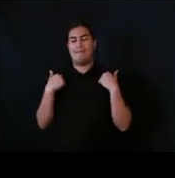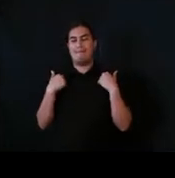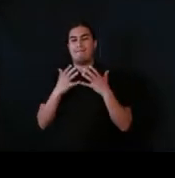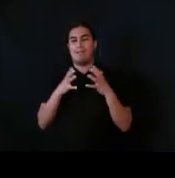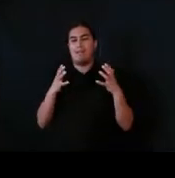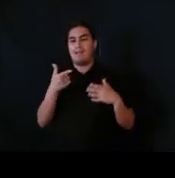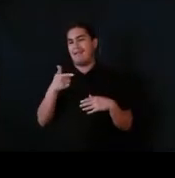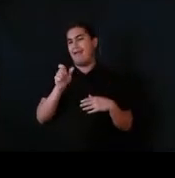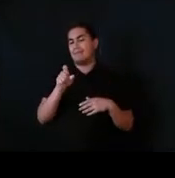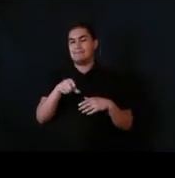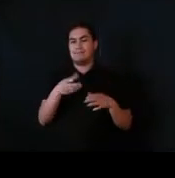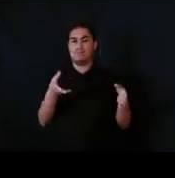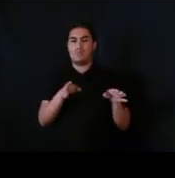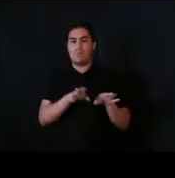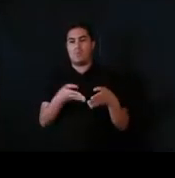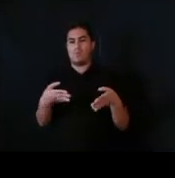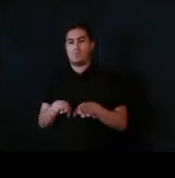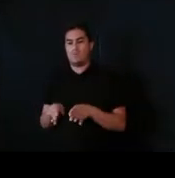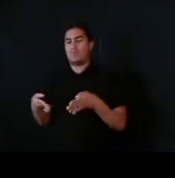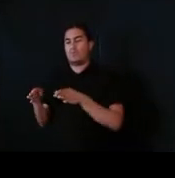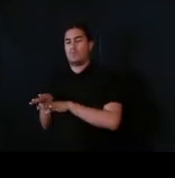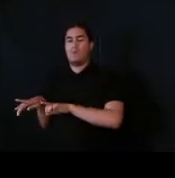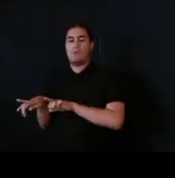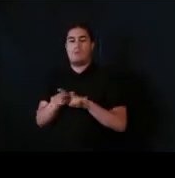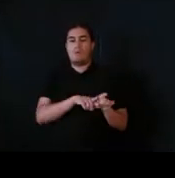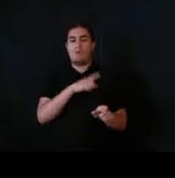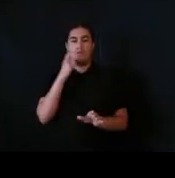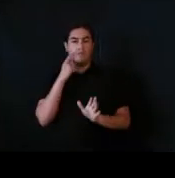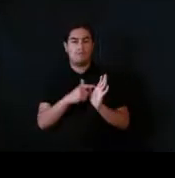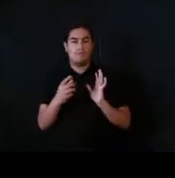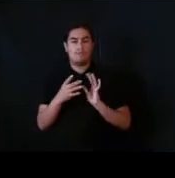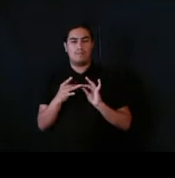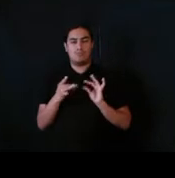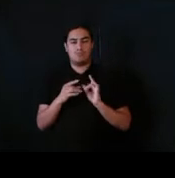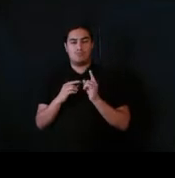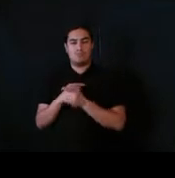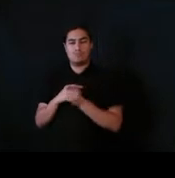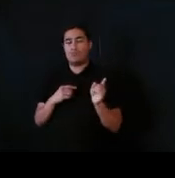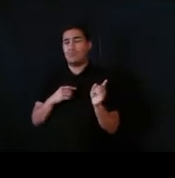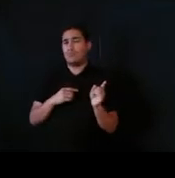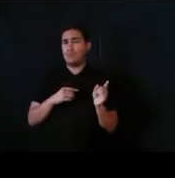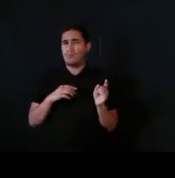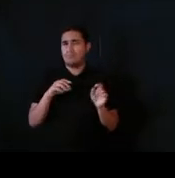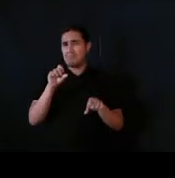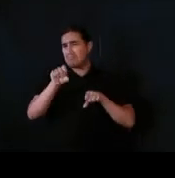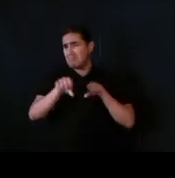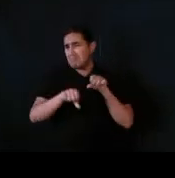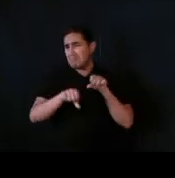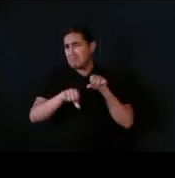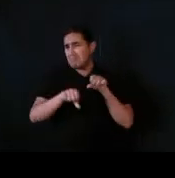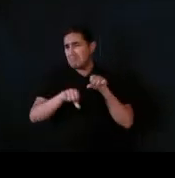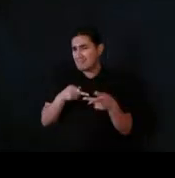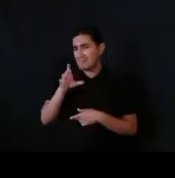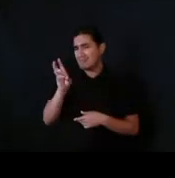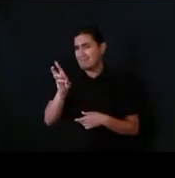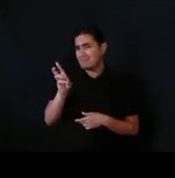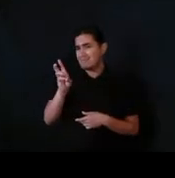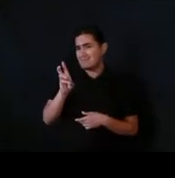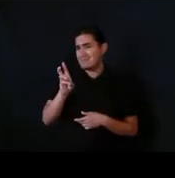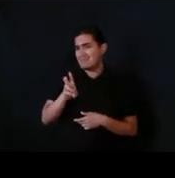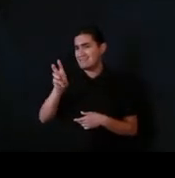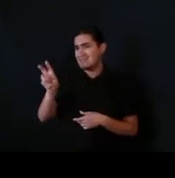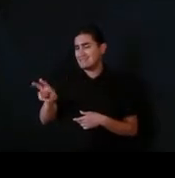in the other thing is i noticed there were was mention of a bike facility that the 66 and i was